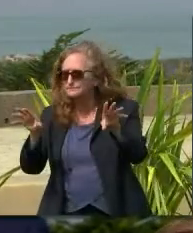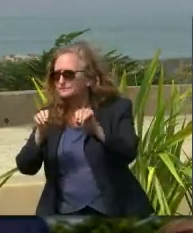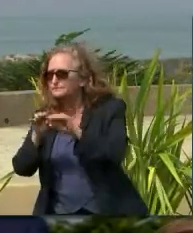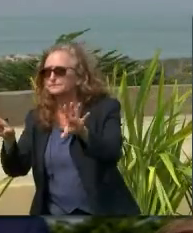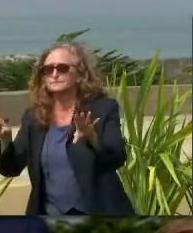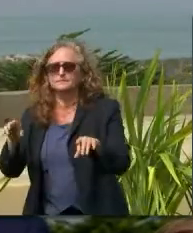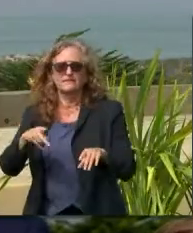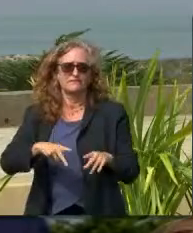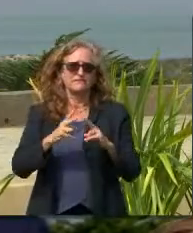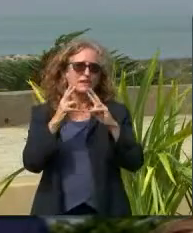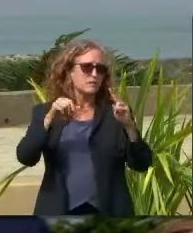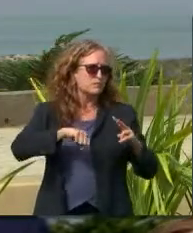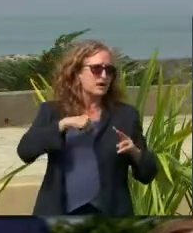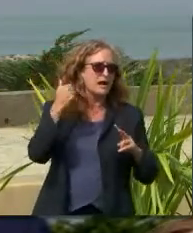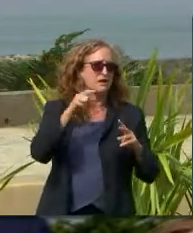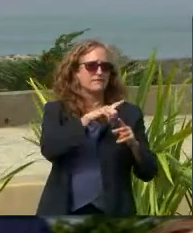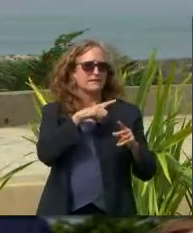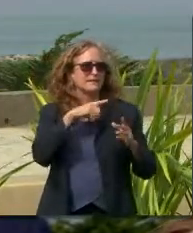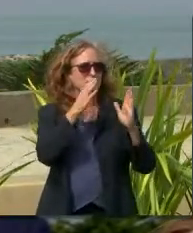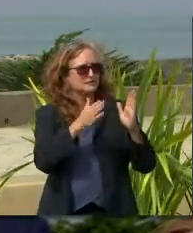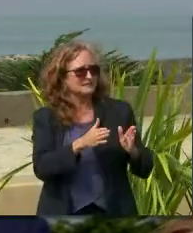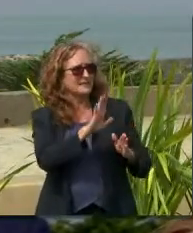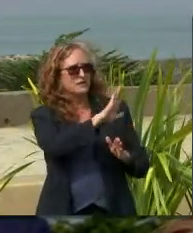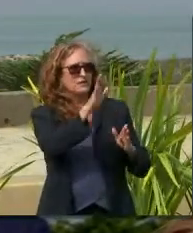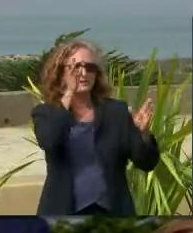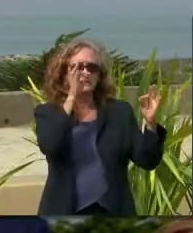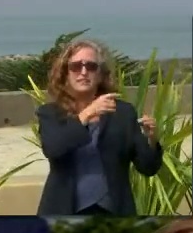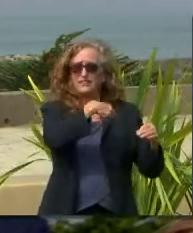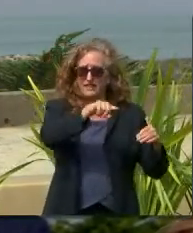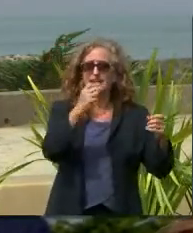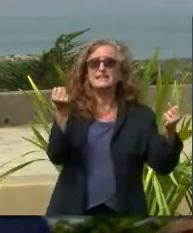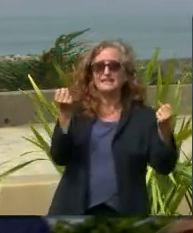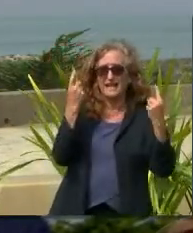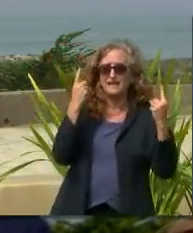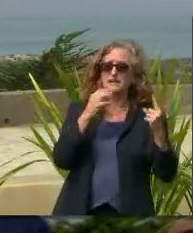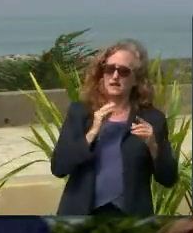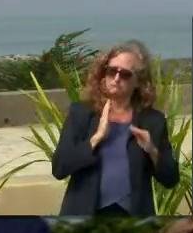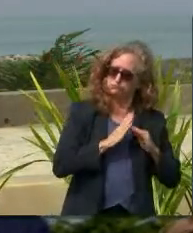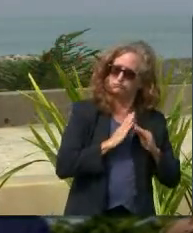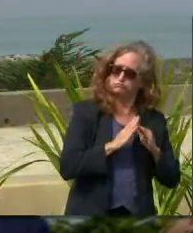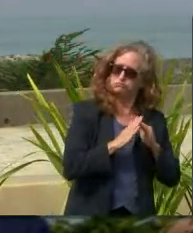of the partnership in the legislature. They get it, and they've been getting a lot done.